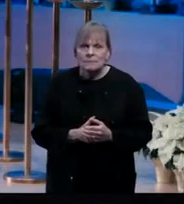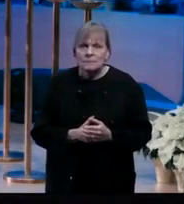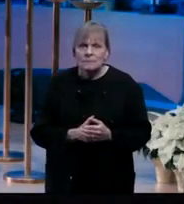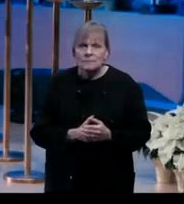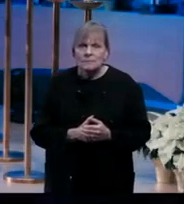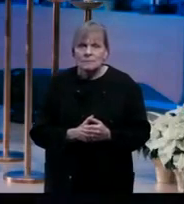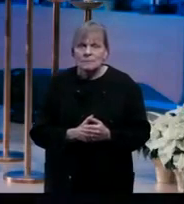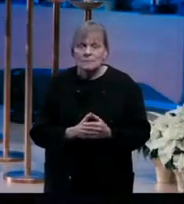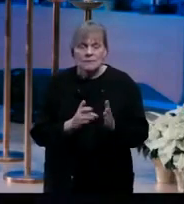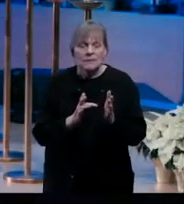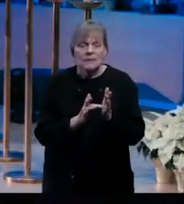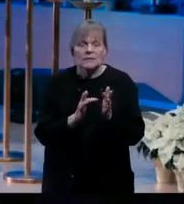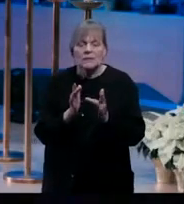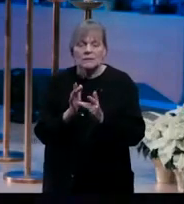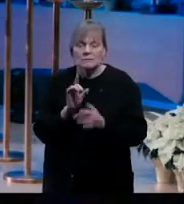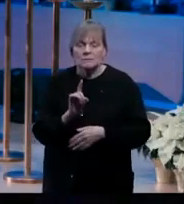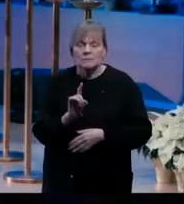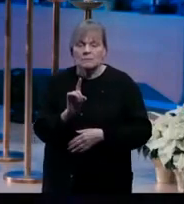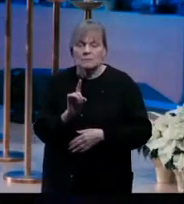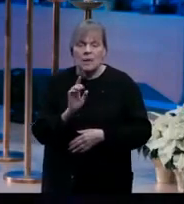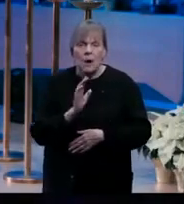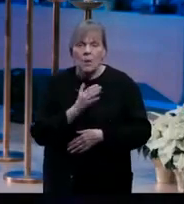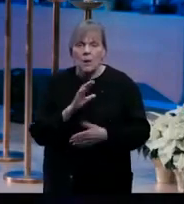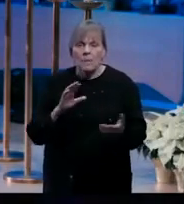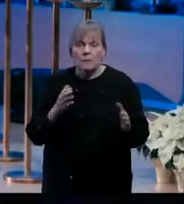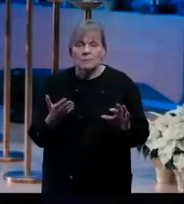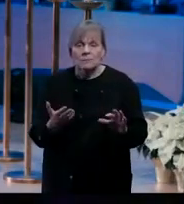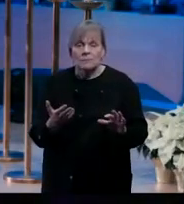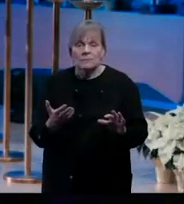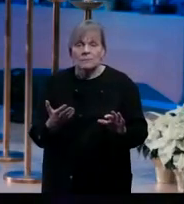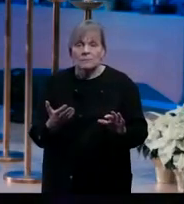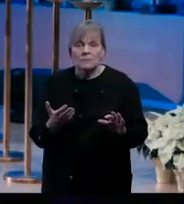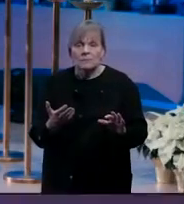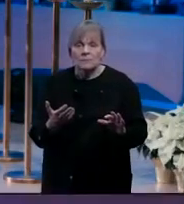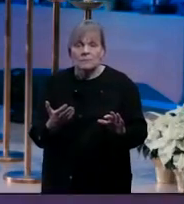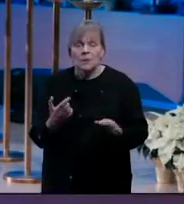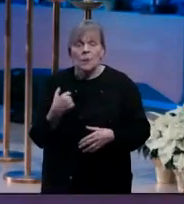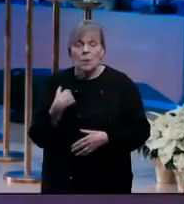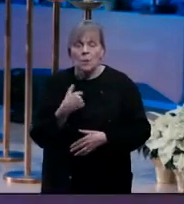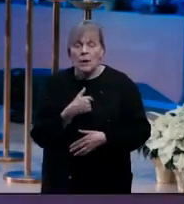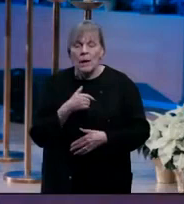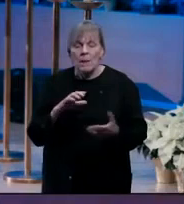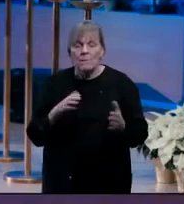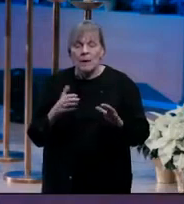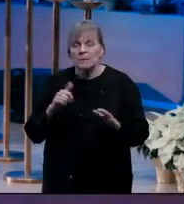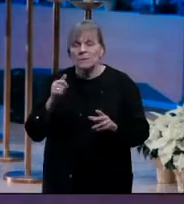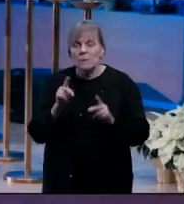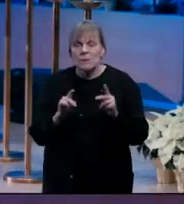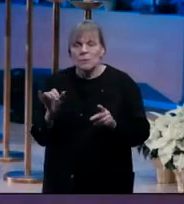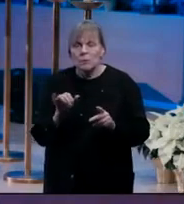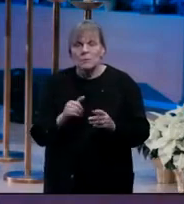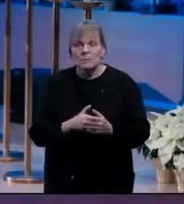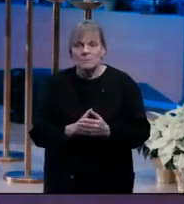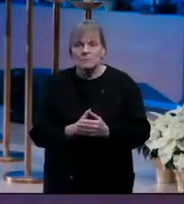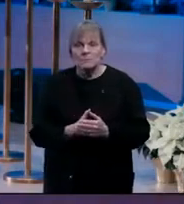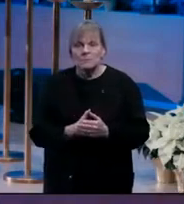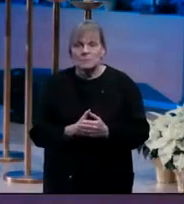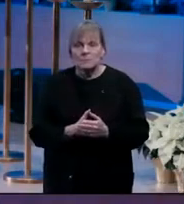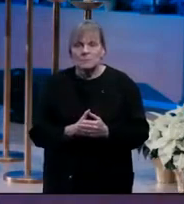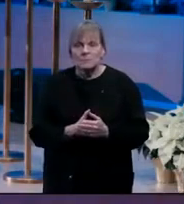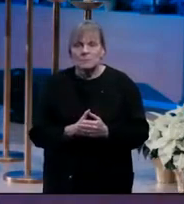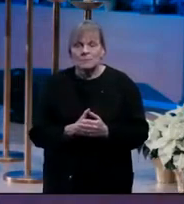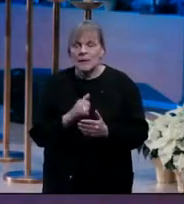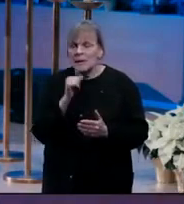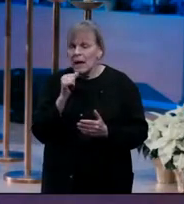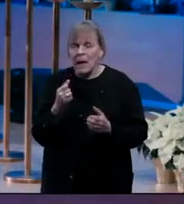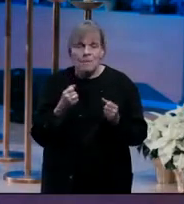And because he stepped into our mess, we get to step into the mess of others.